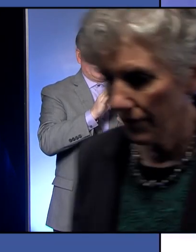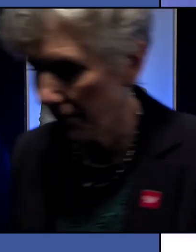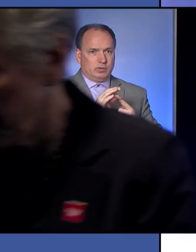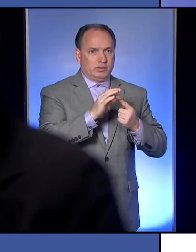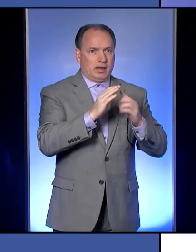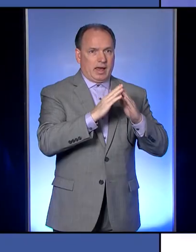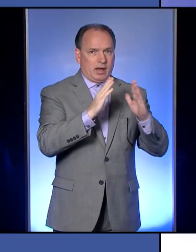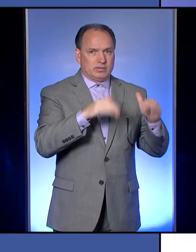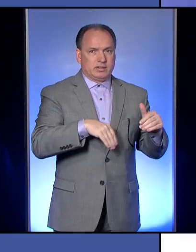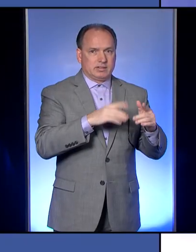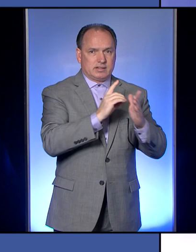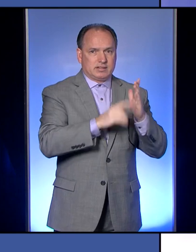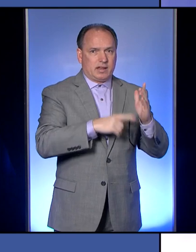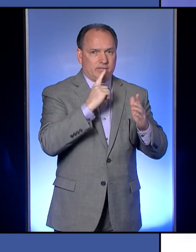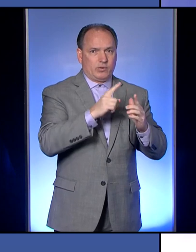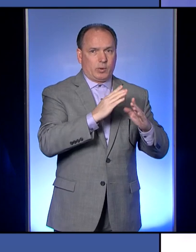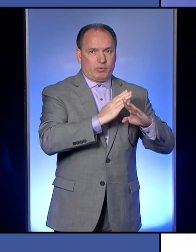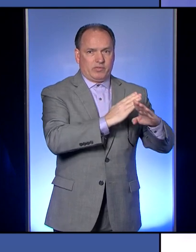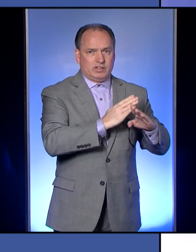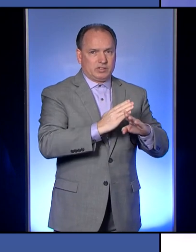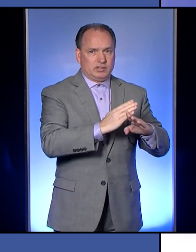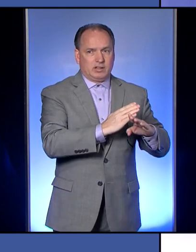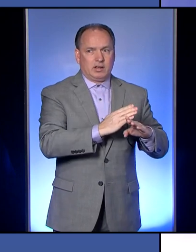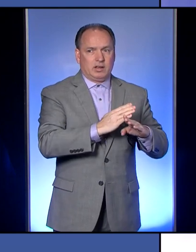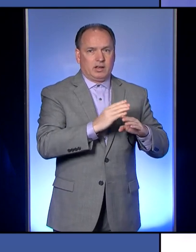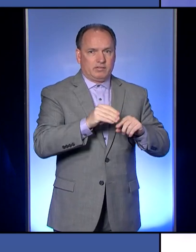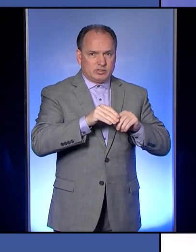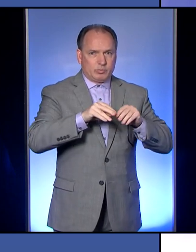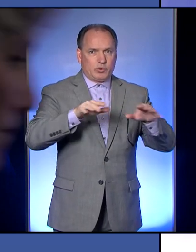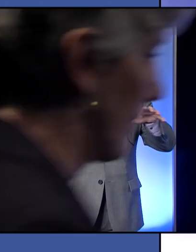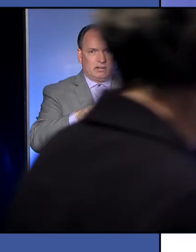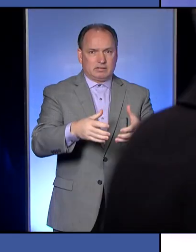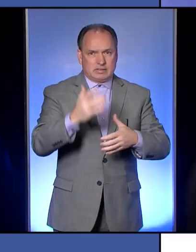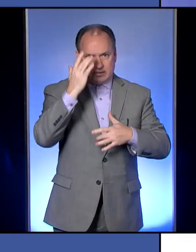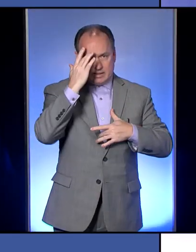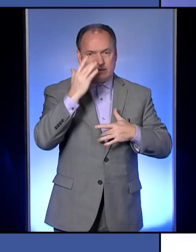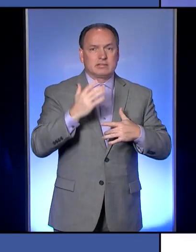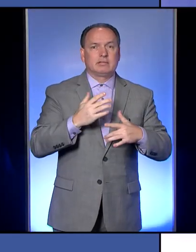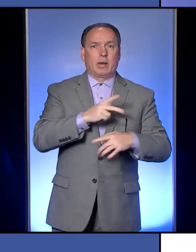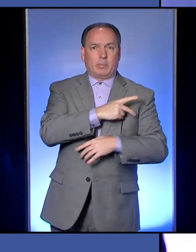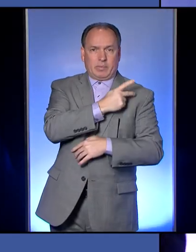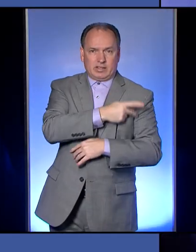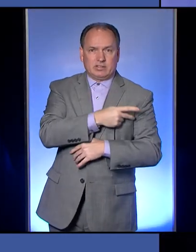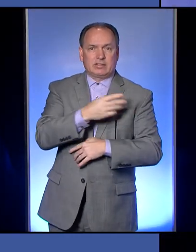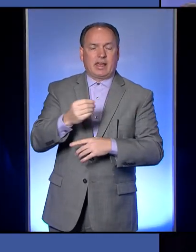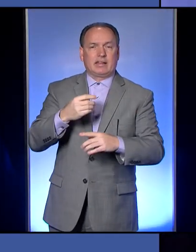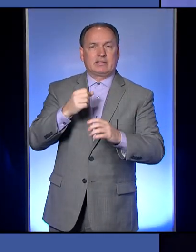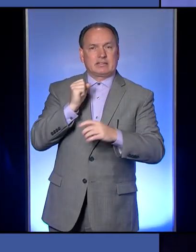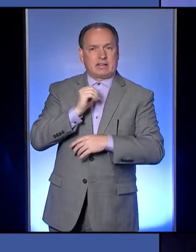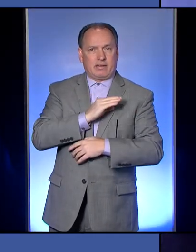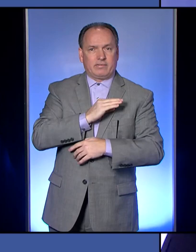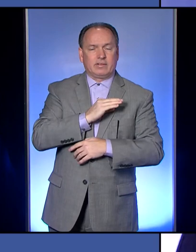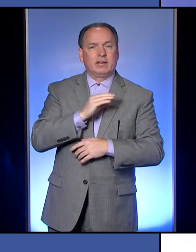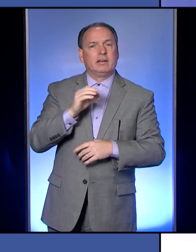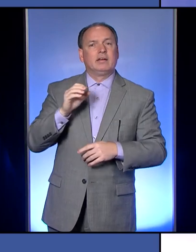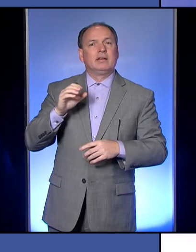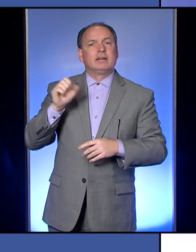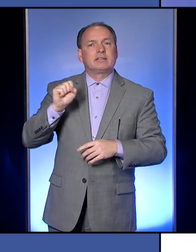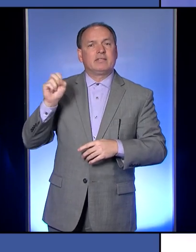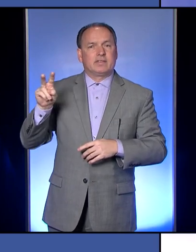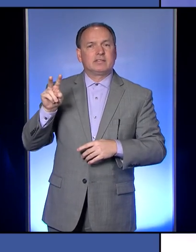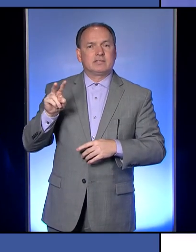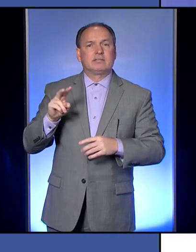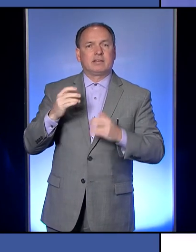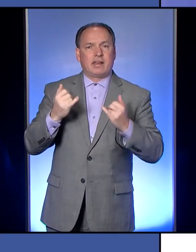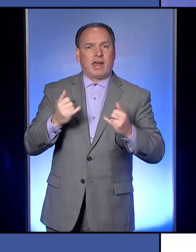prevention of spread of disease. So we keep everyone safe, patients and staff. St. Vincent is actively screening and testing patients. We're